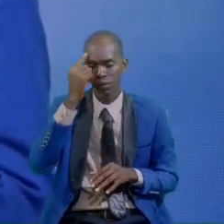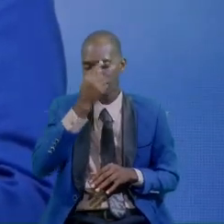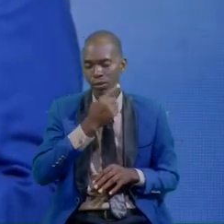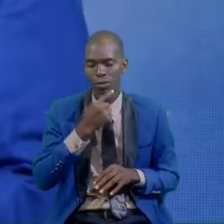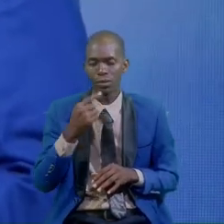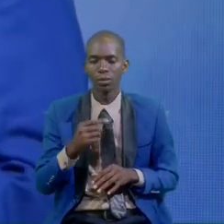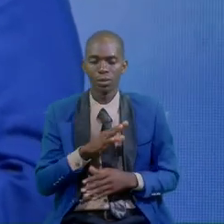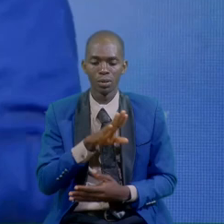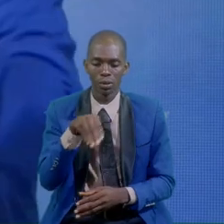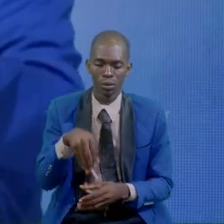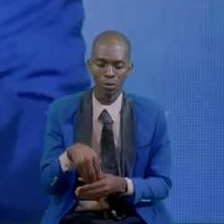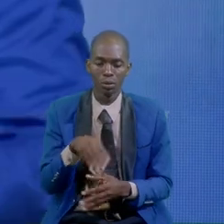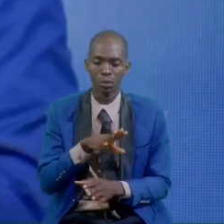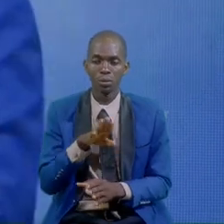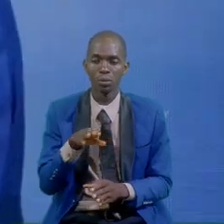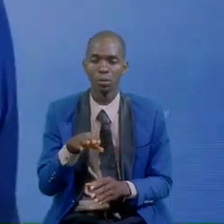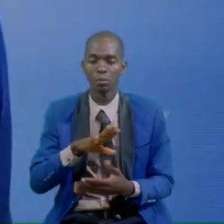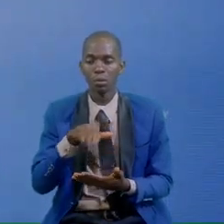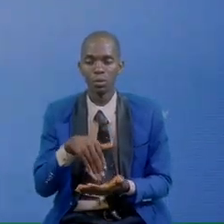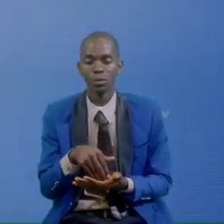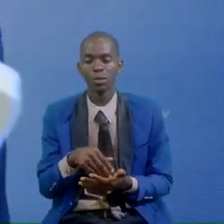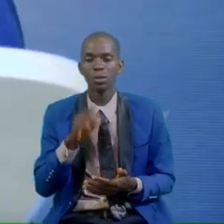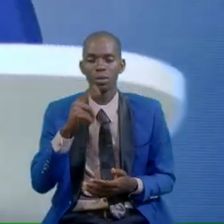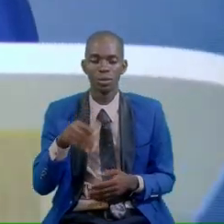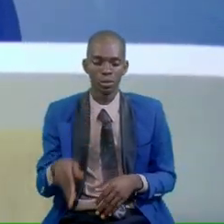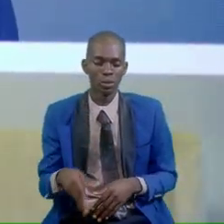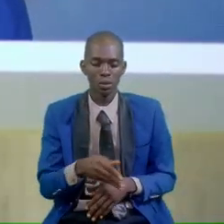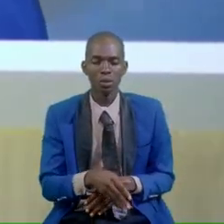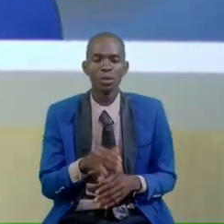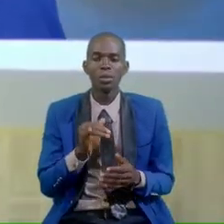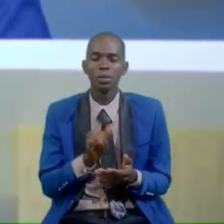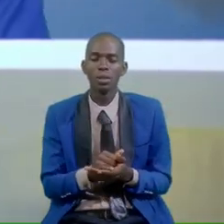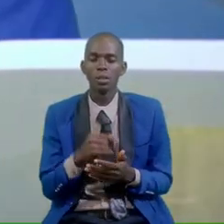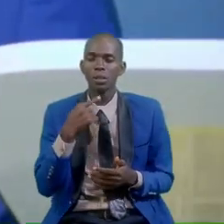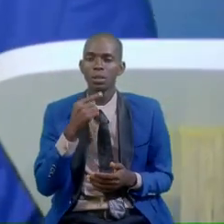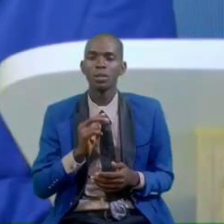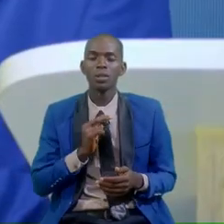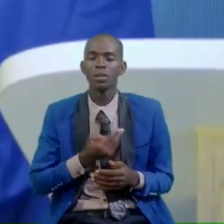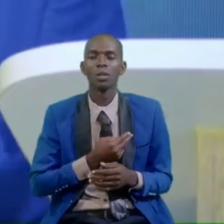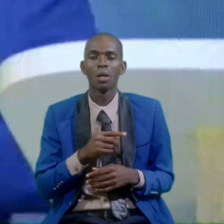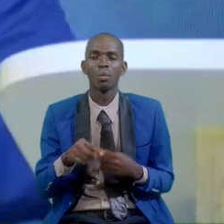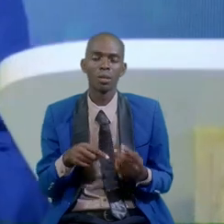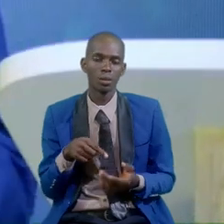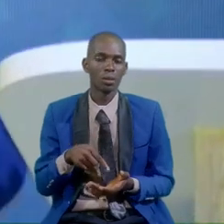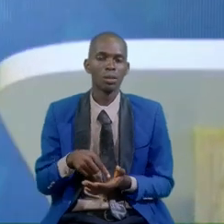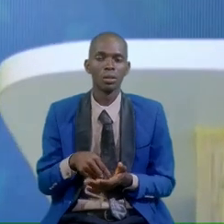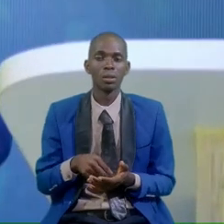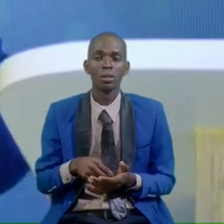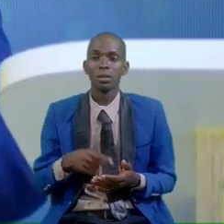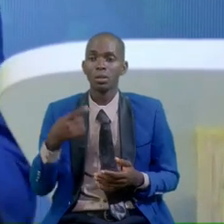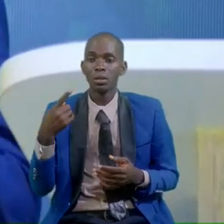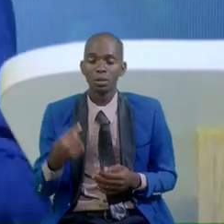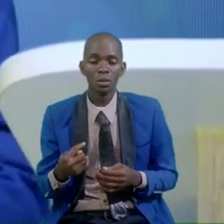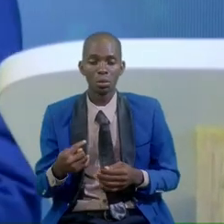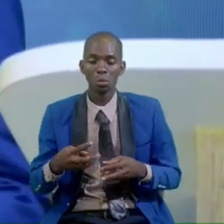his knees. This tells us about his posture. Actually, the position of your body does